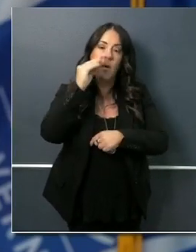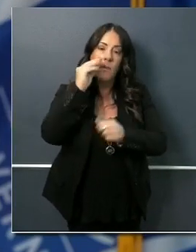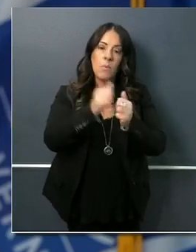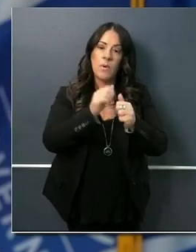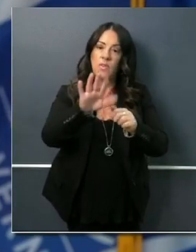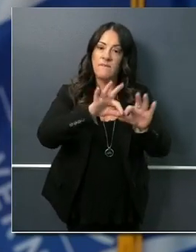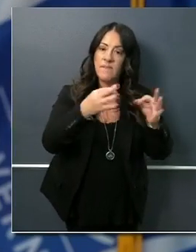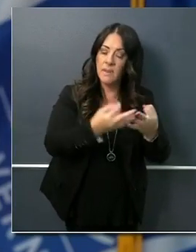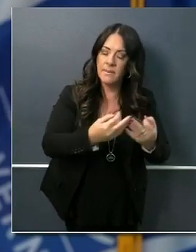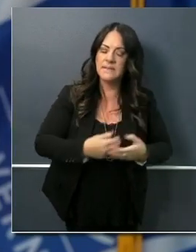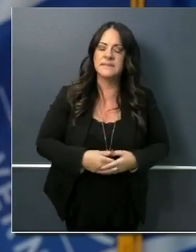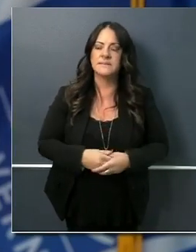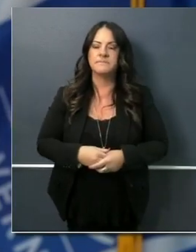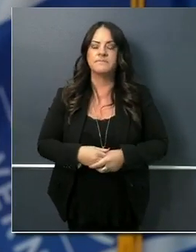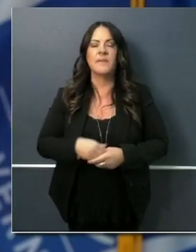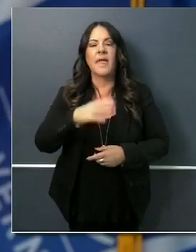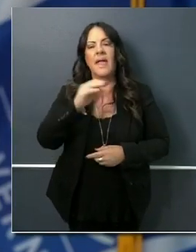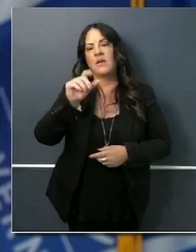25,000